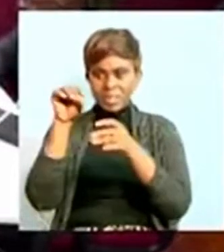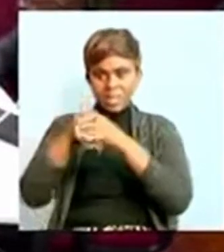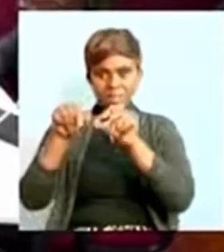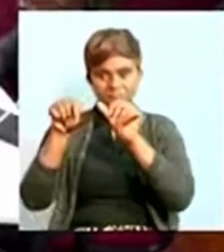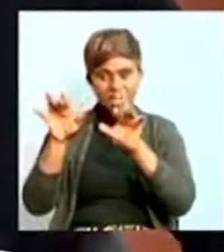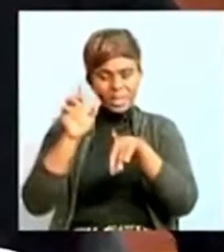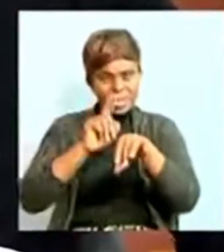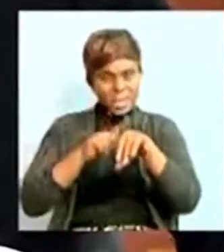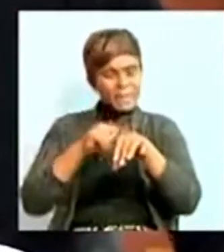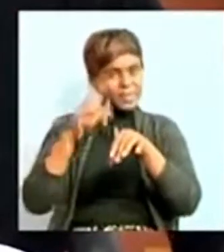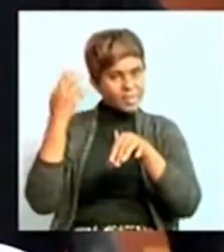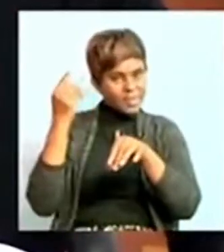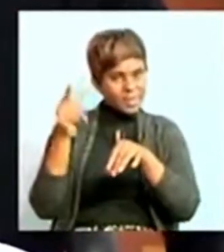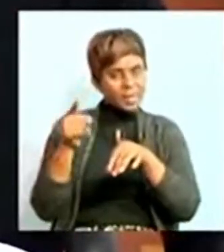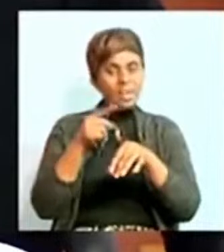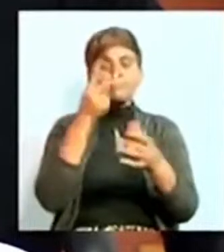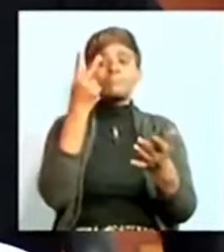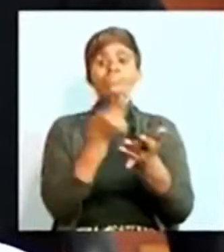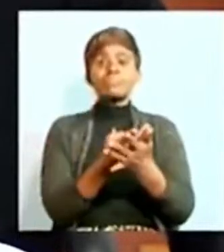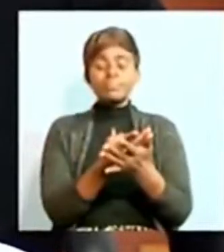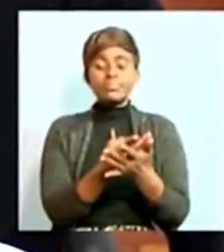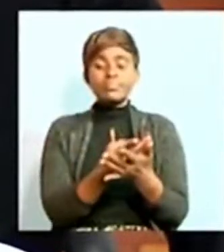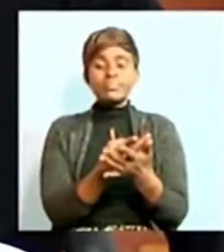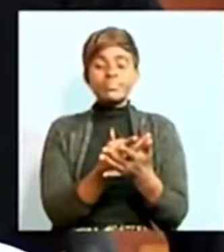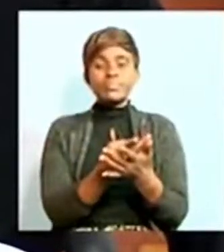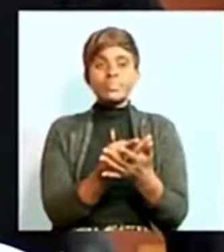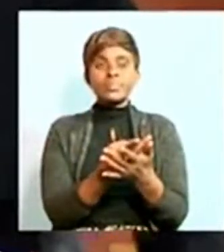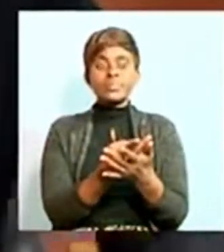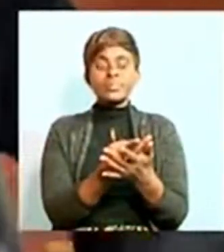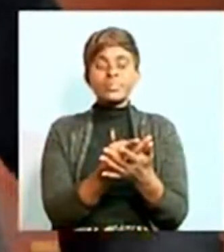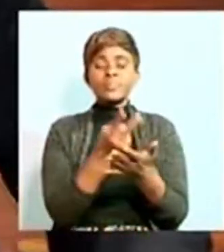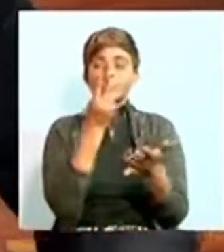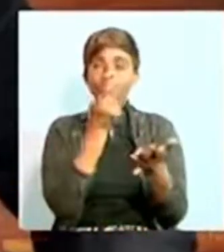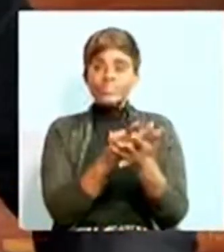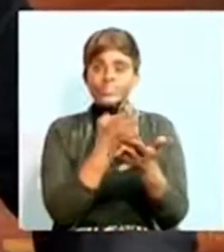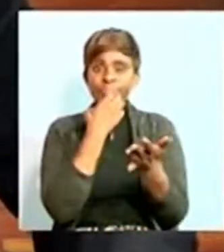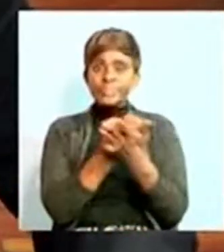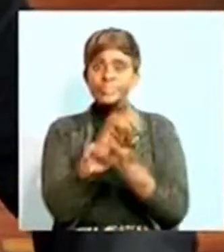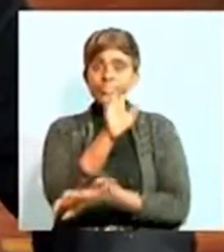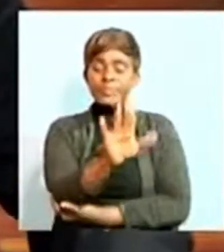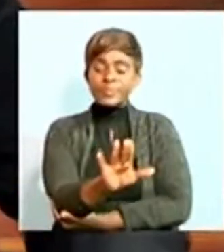auditor at that time was in hospital?